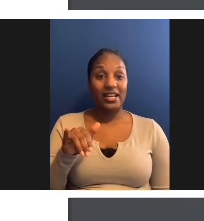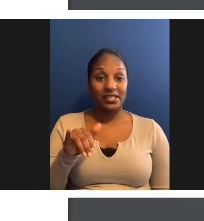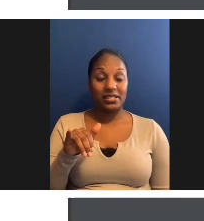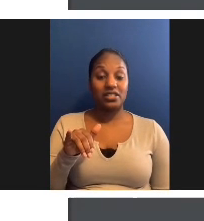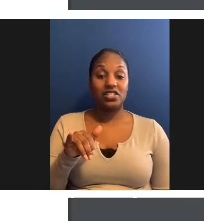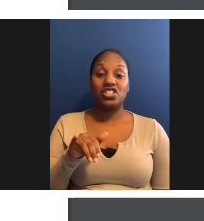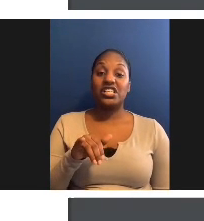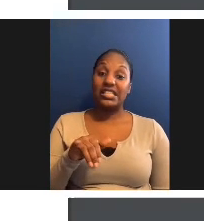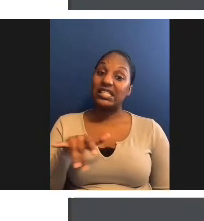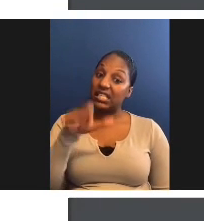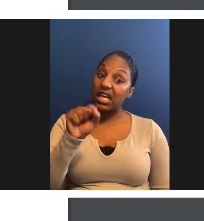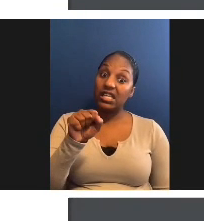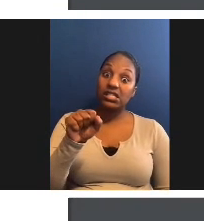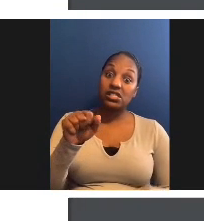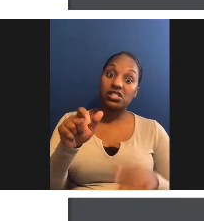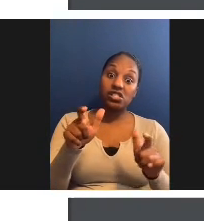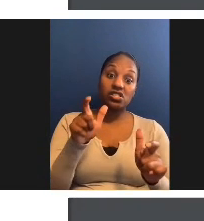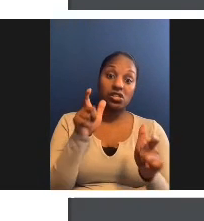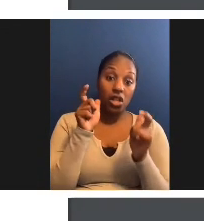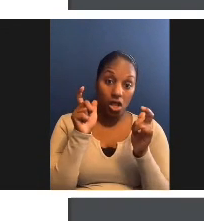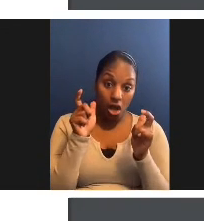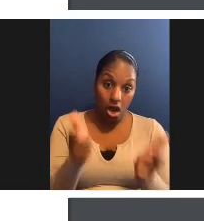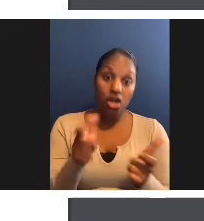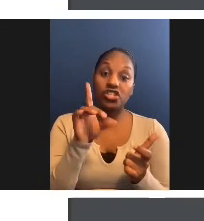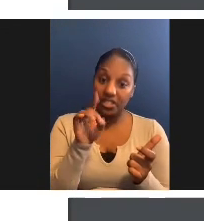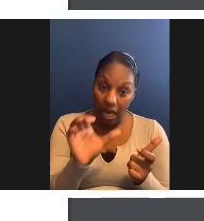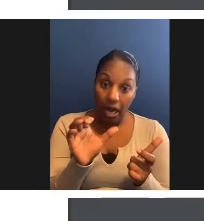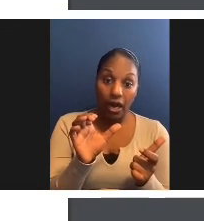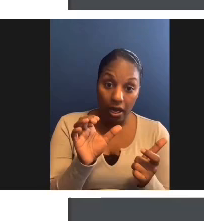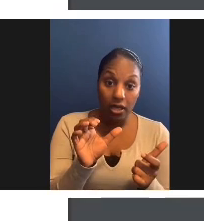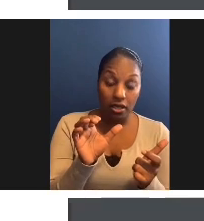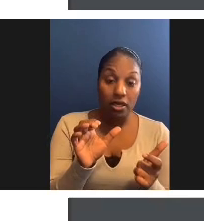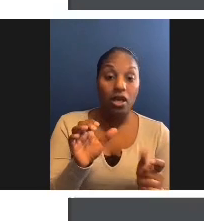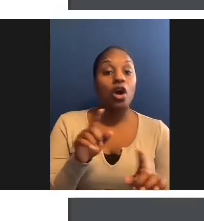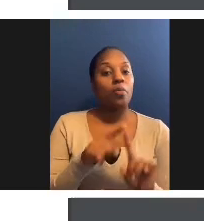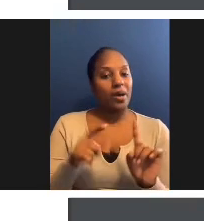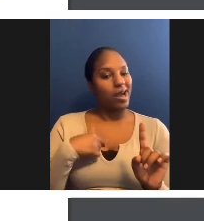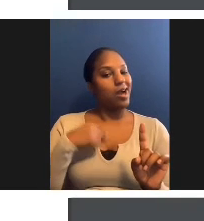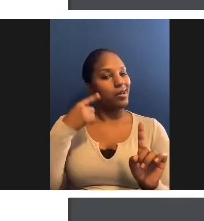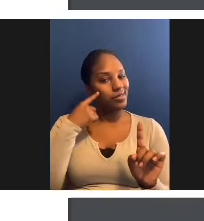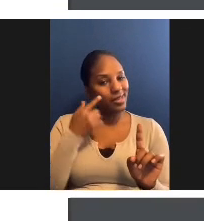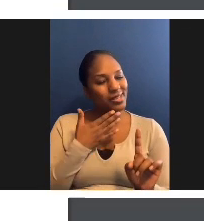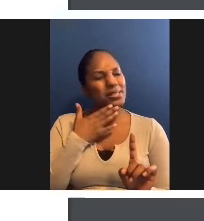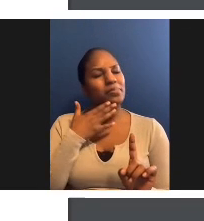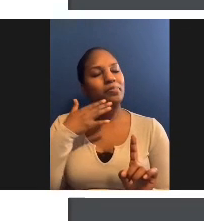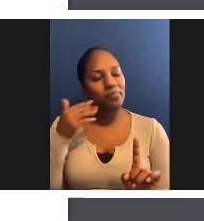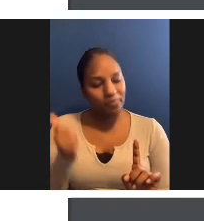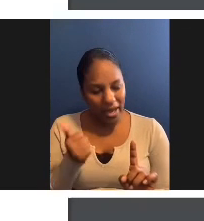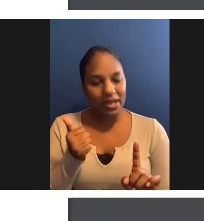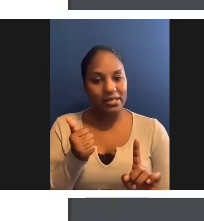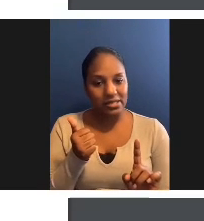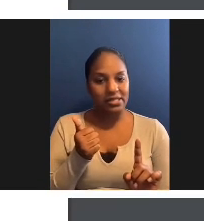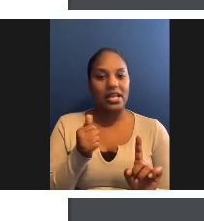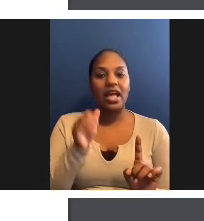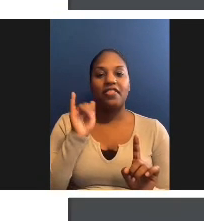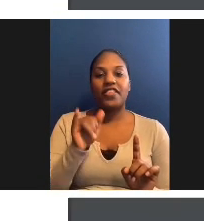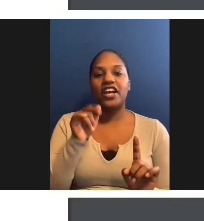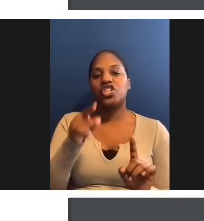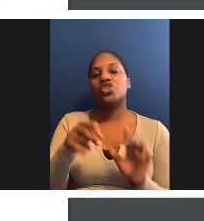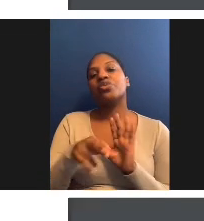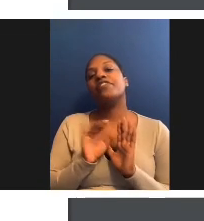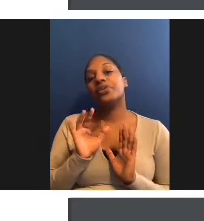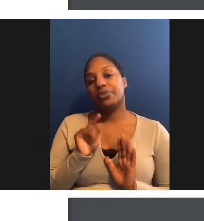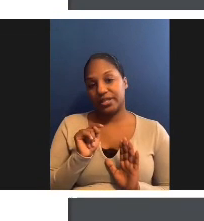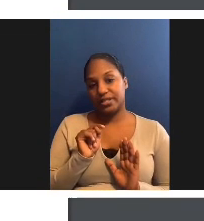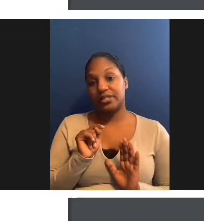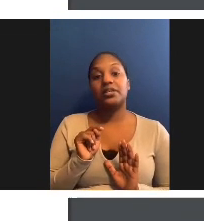rather large document. So I think it would be best for you all just to kind of review it